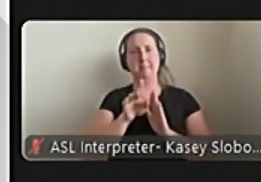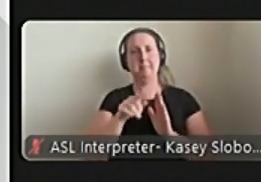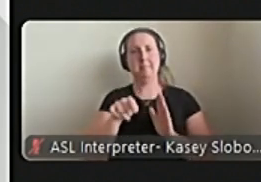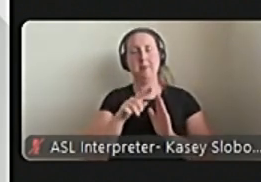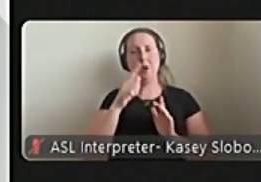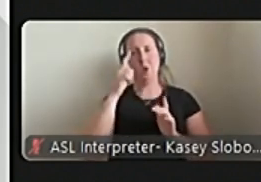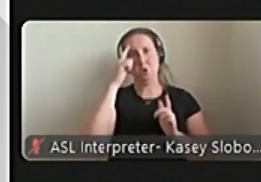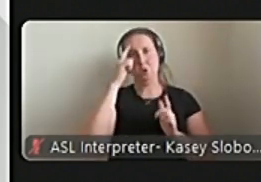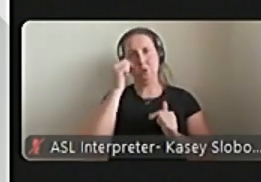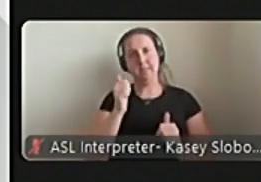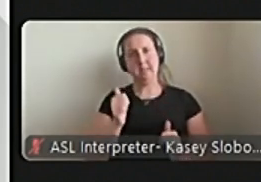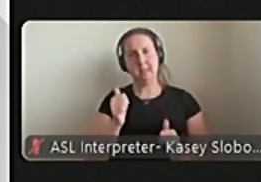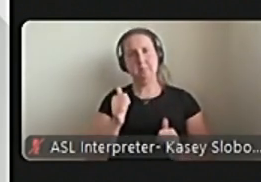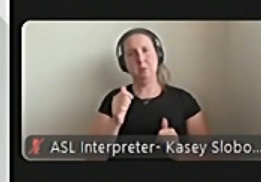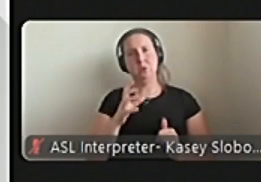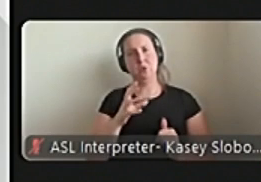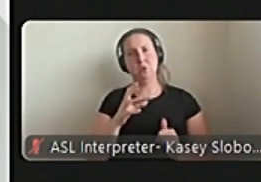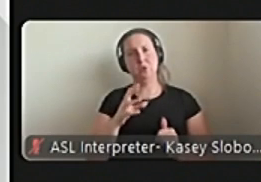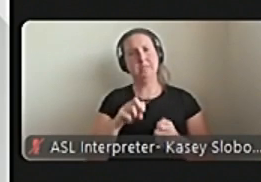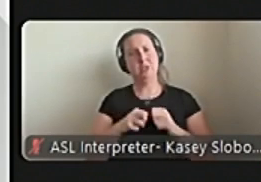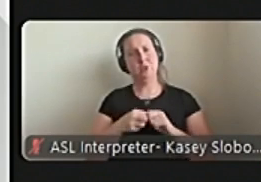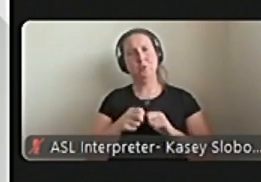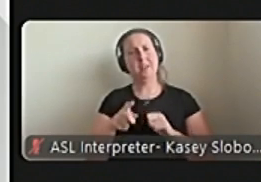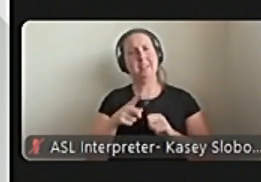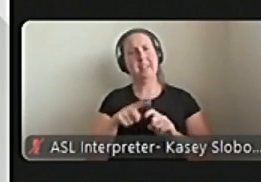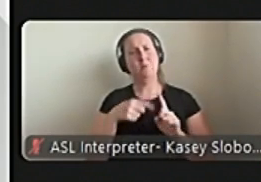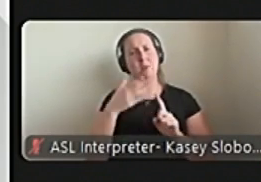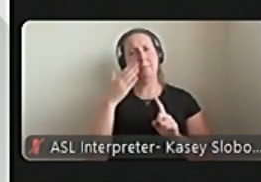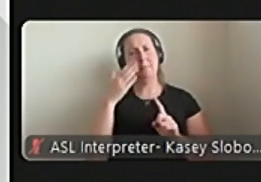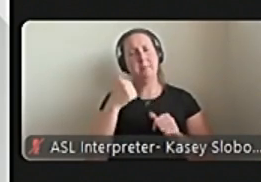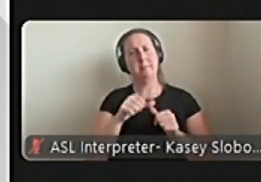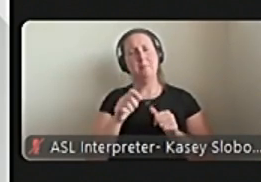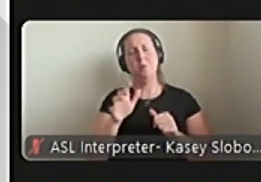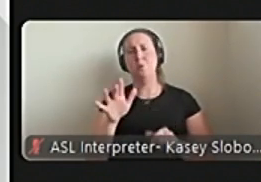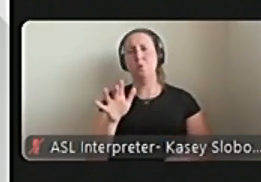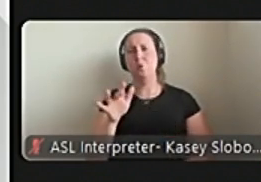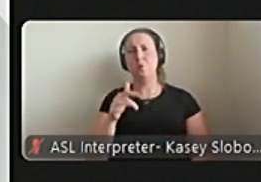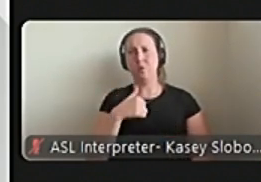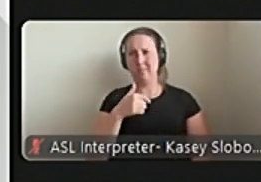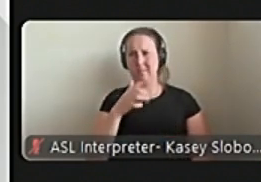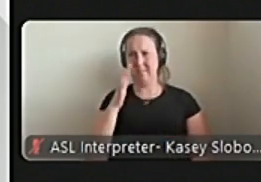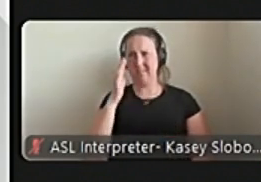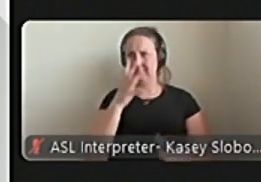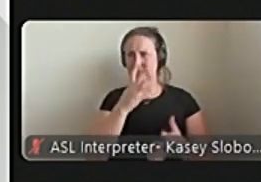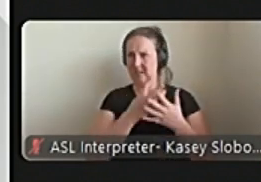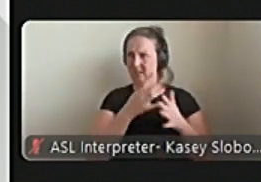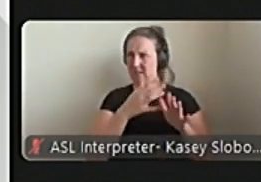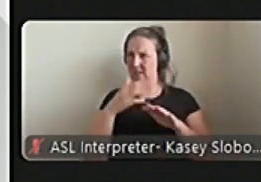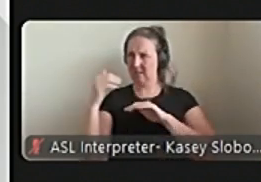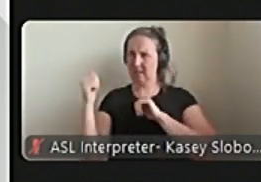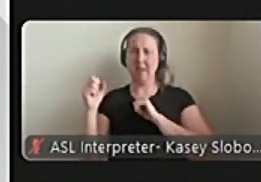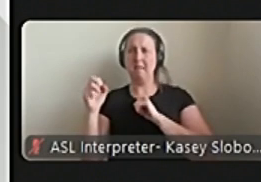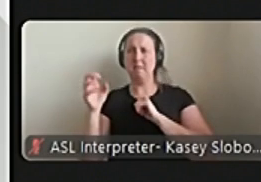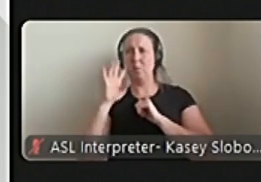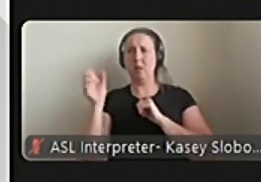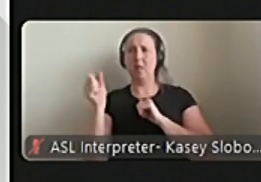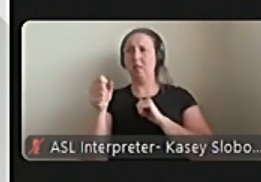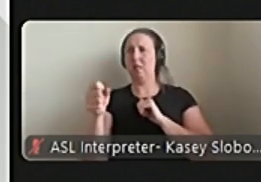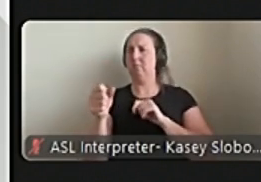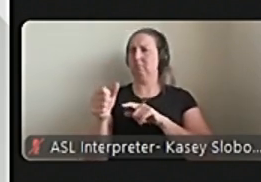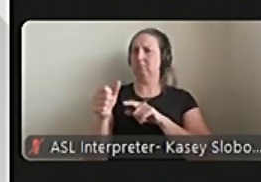I can't remember what they said, if it was how they were going to take them out, where they were going to put them, and I think it was they were training people to